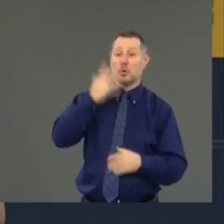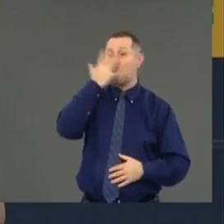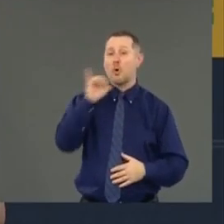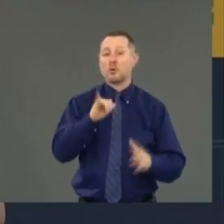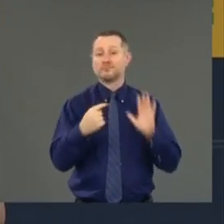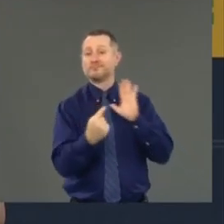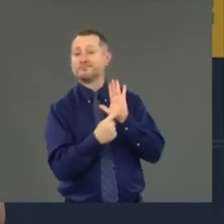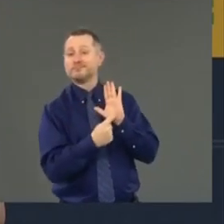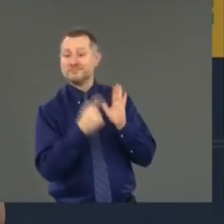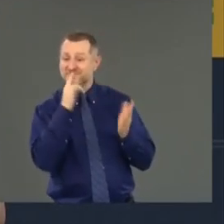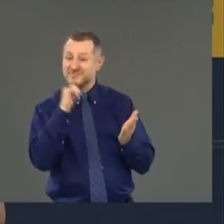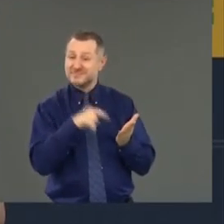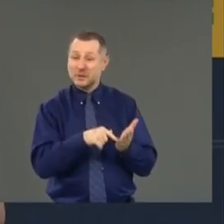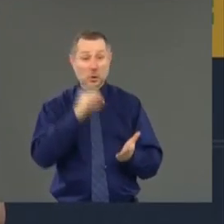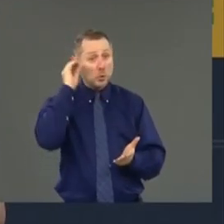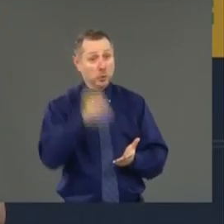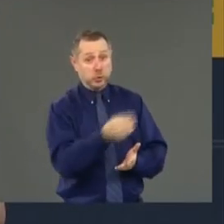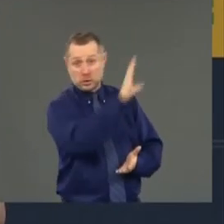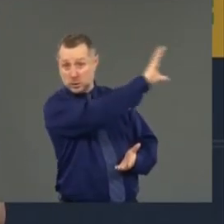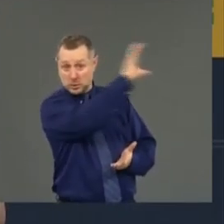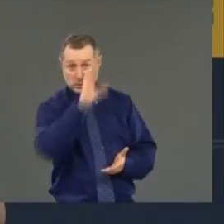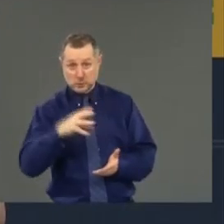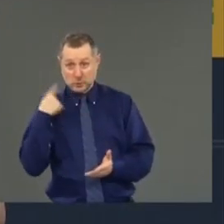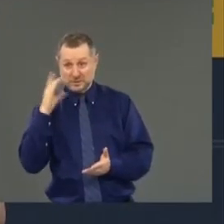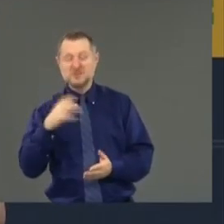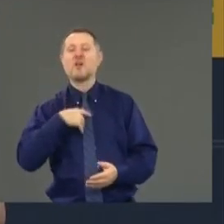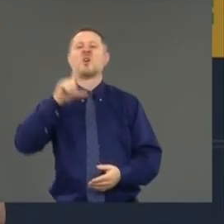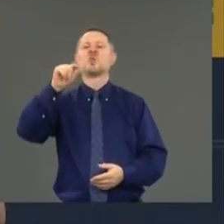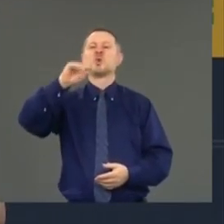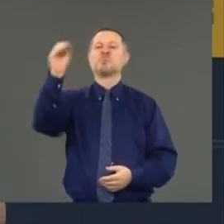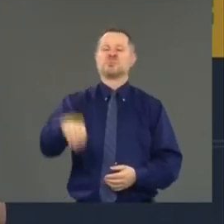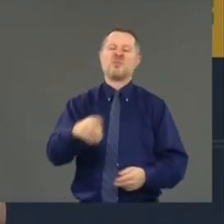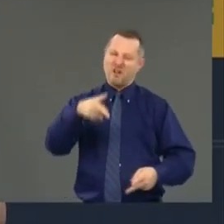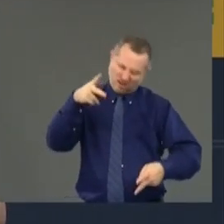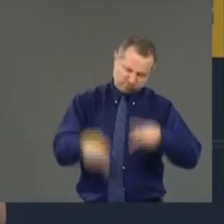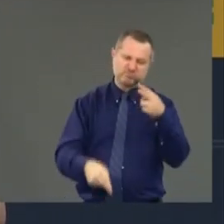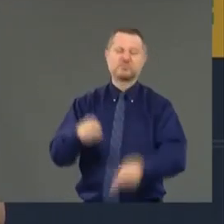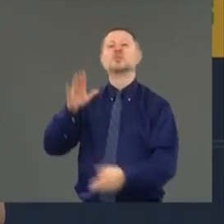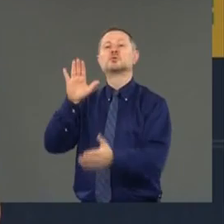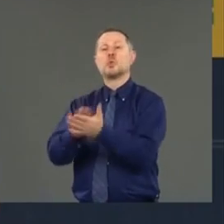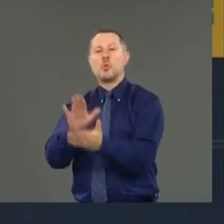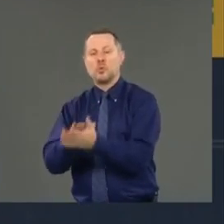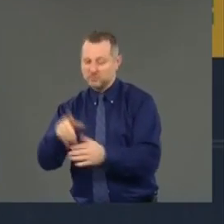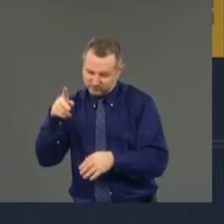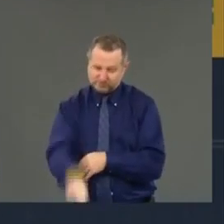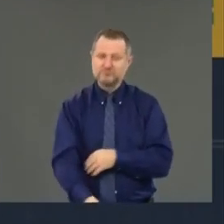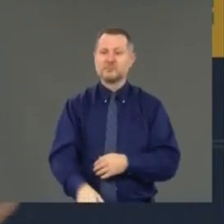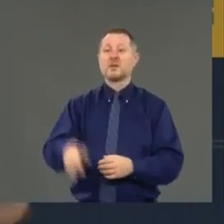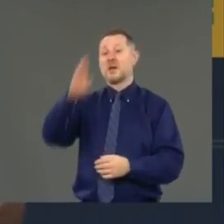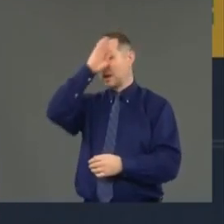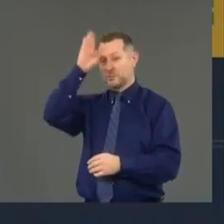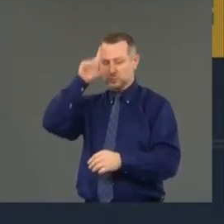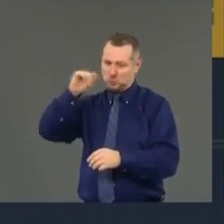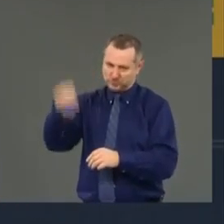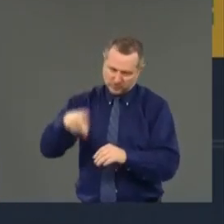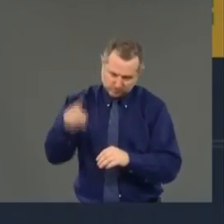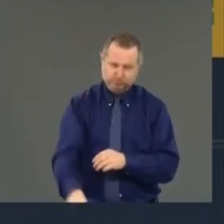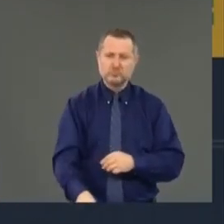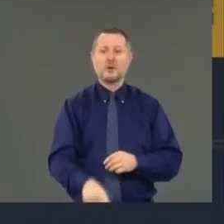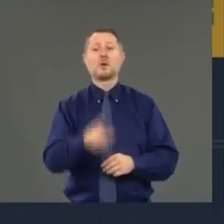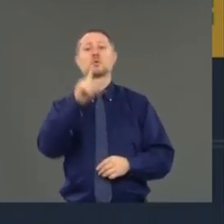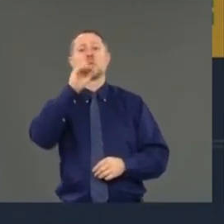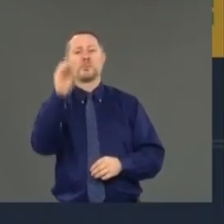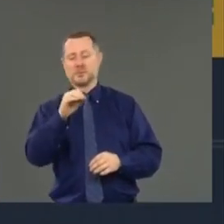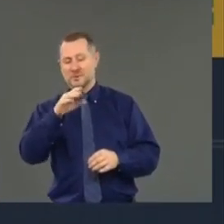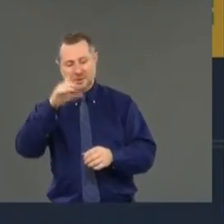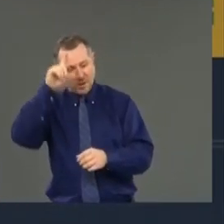cut on schools, 20% cut on hospitals, 20% cut on local governments. But let's see what happens with Washington. And we haven't done that